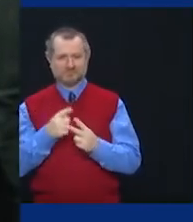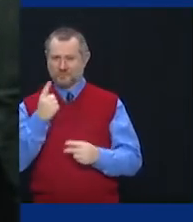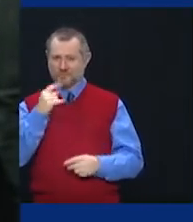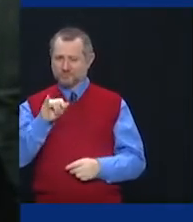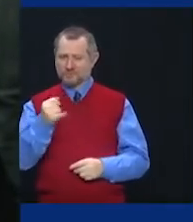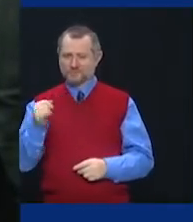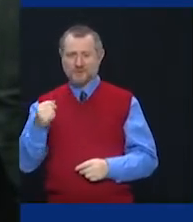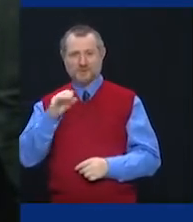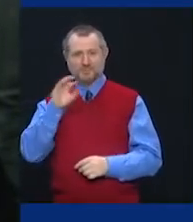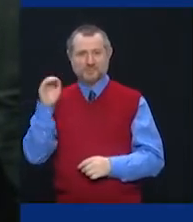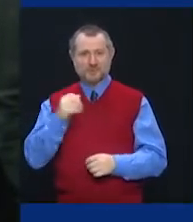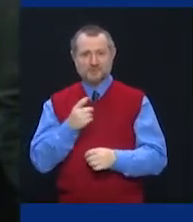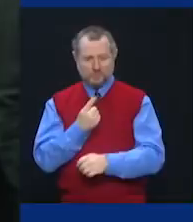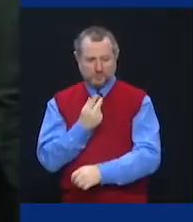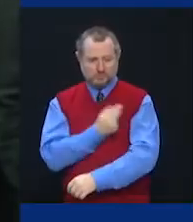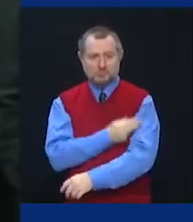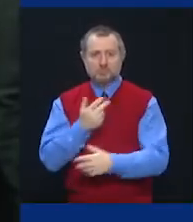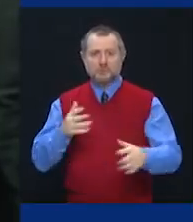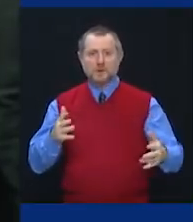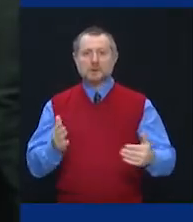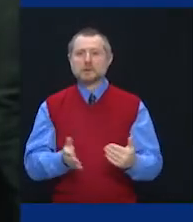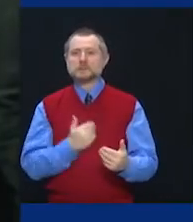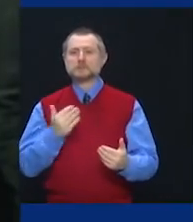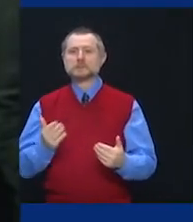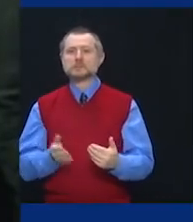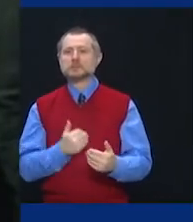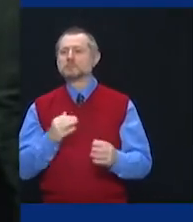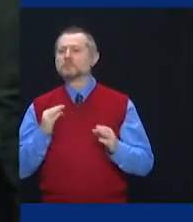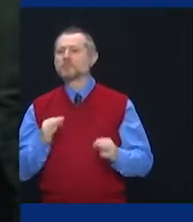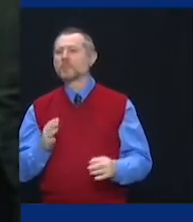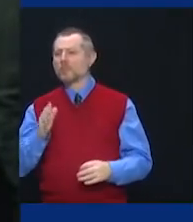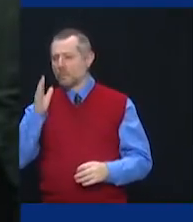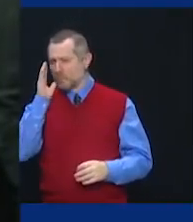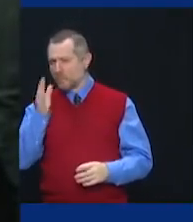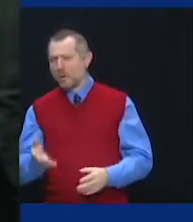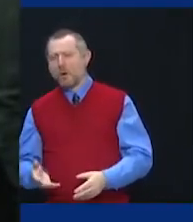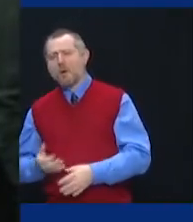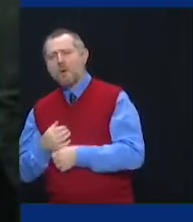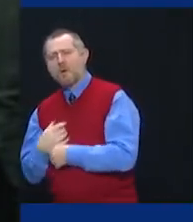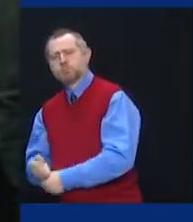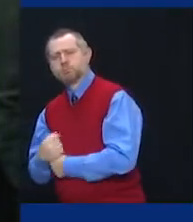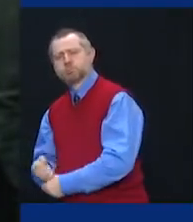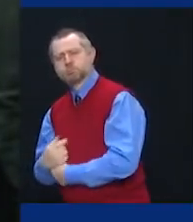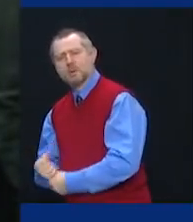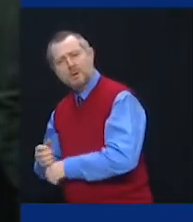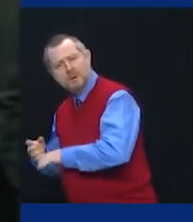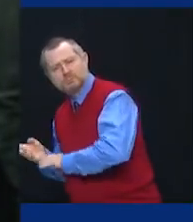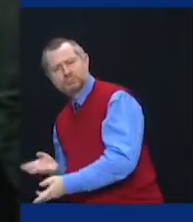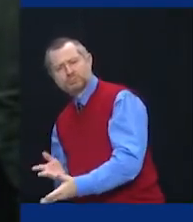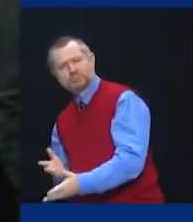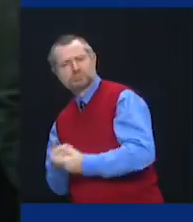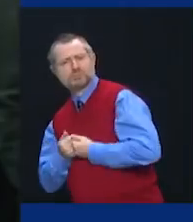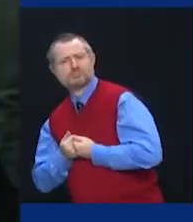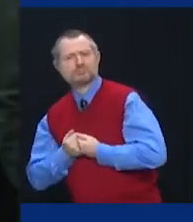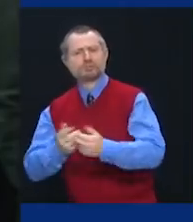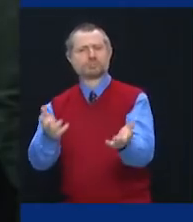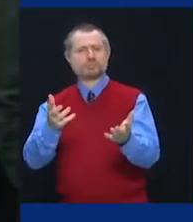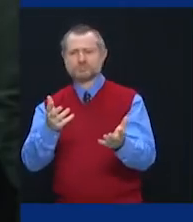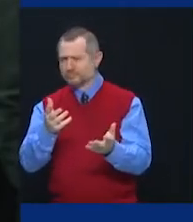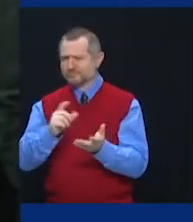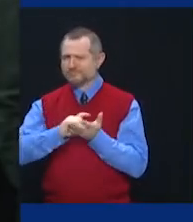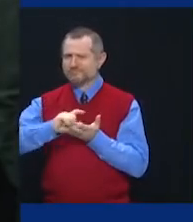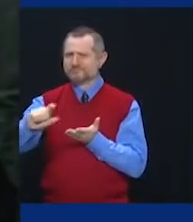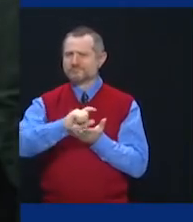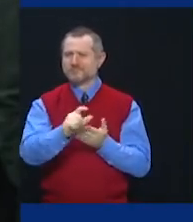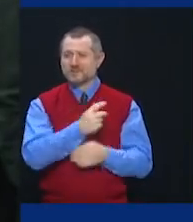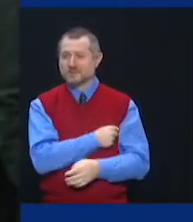faster, much easier, and it's going to ramp up production. We'll make it available. We're doing it in